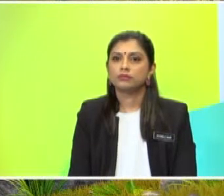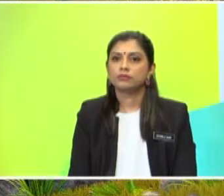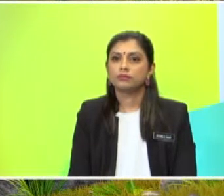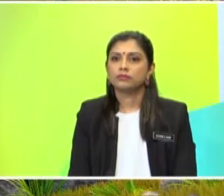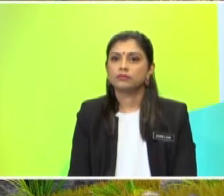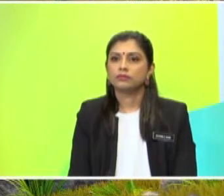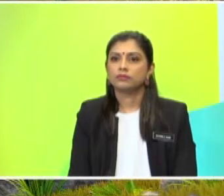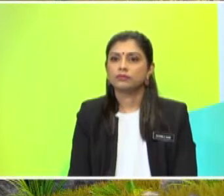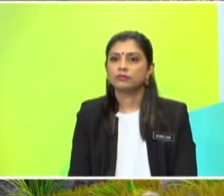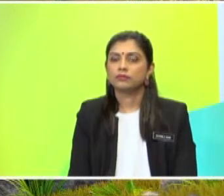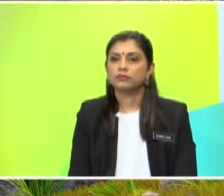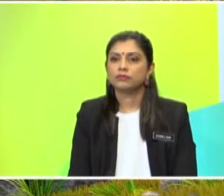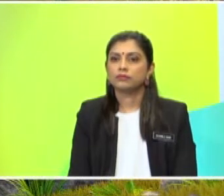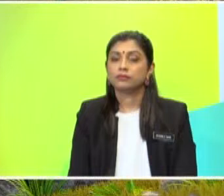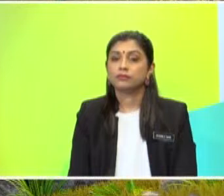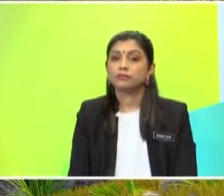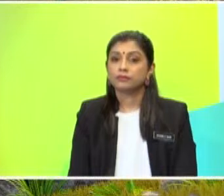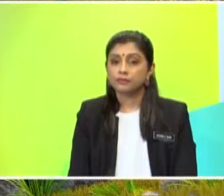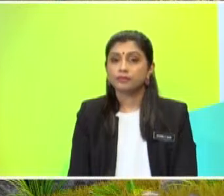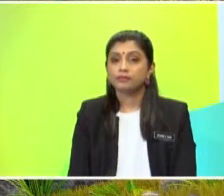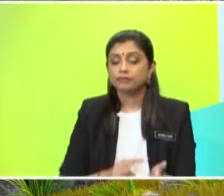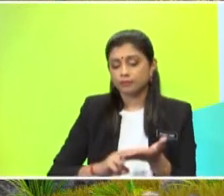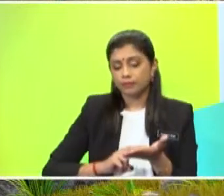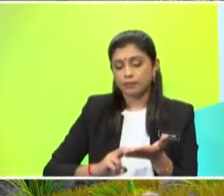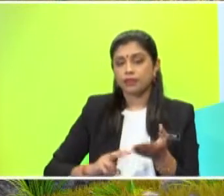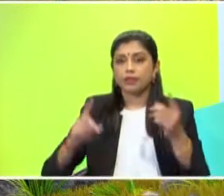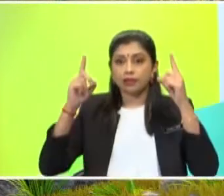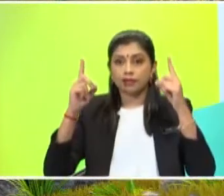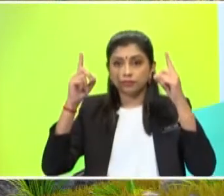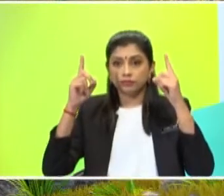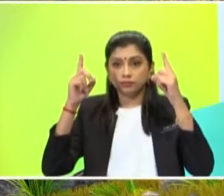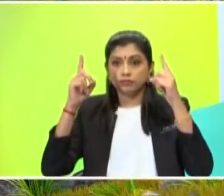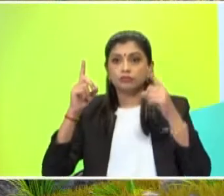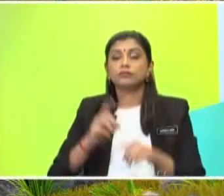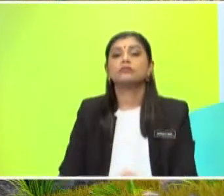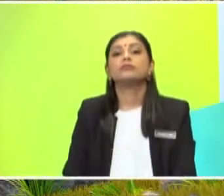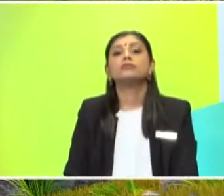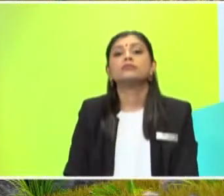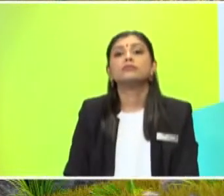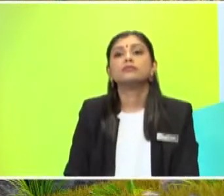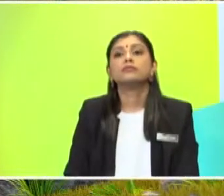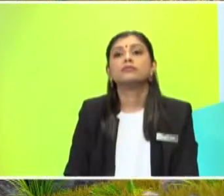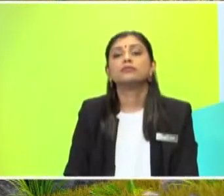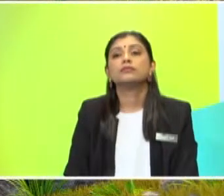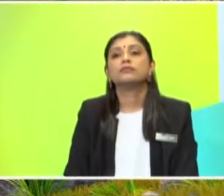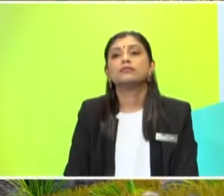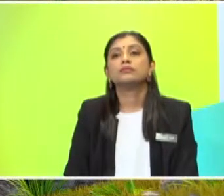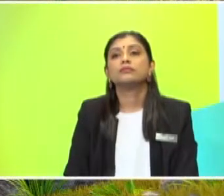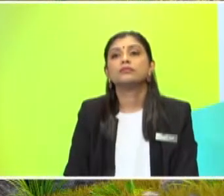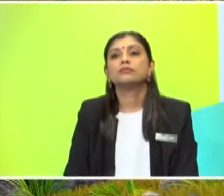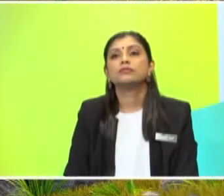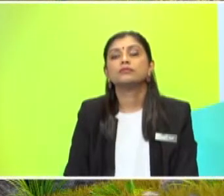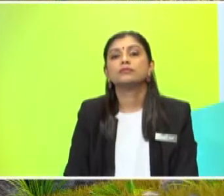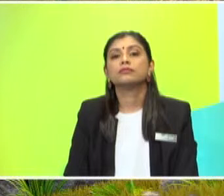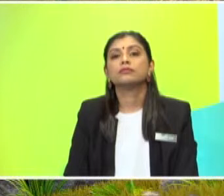Oh, you have written I it will down. choose- That's good. Yes, yes. Okay. All right. Show it to us. Okay. Can you please read out your opening